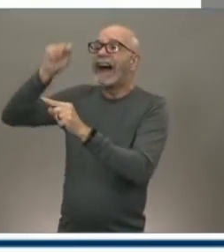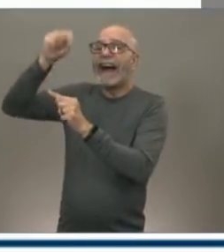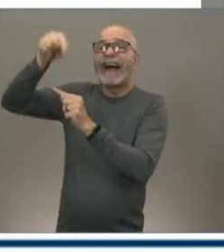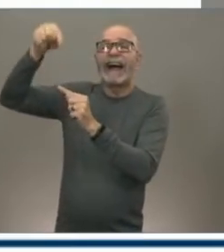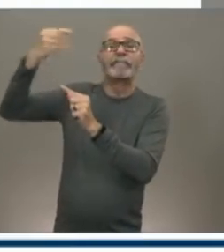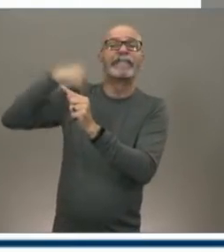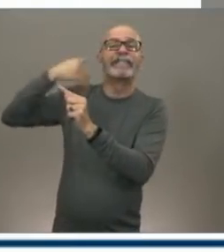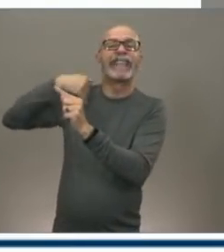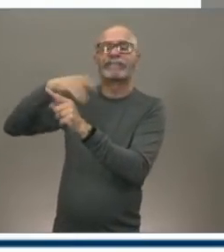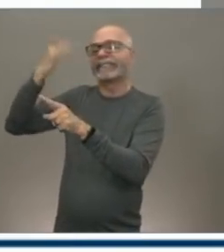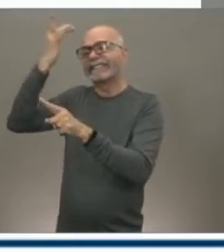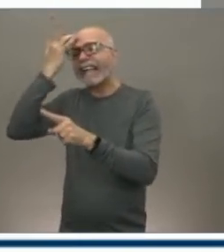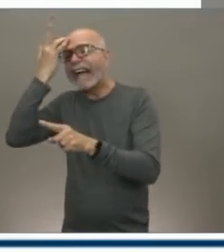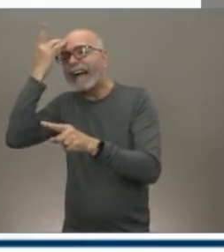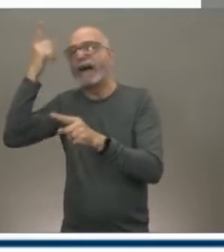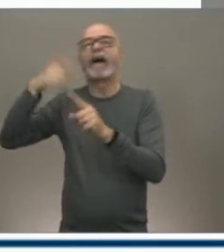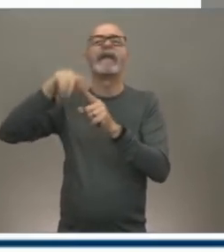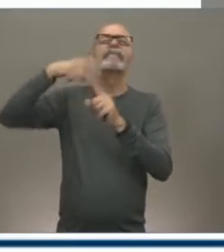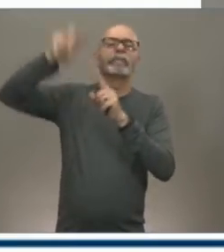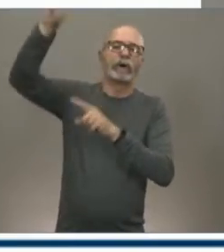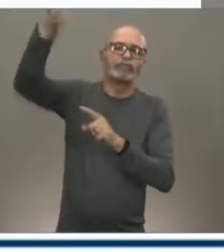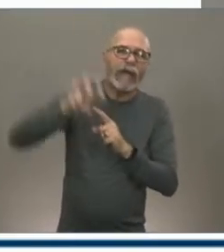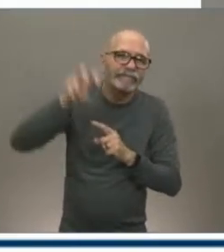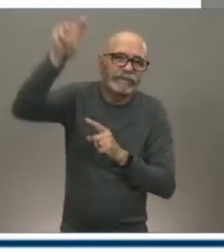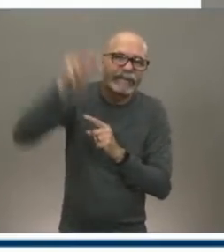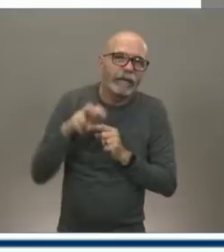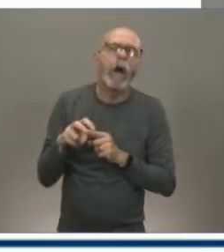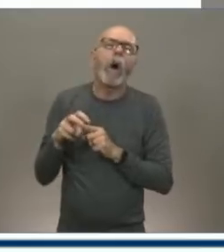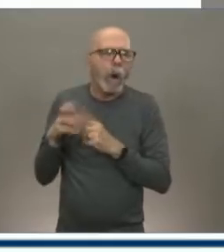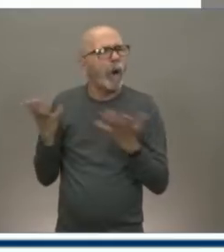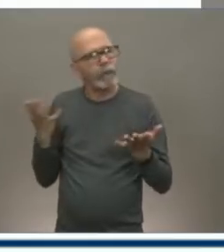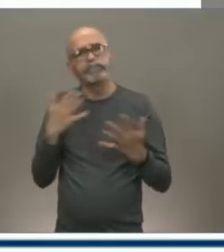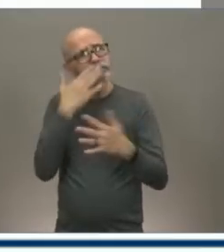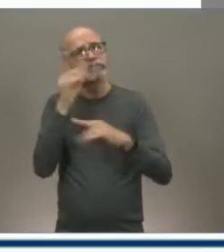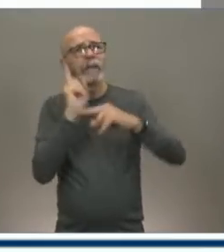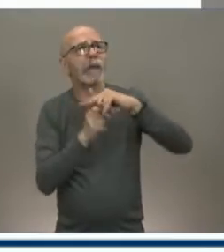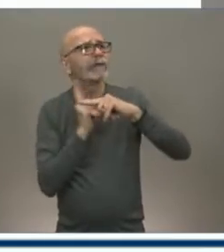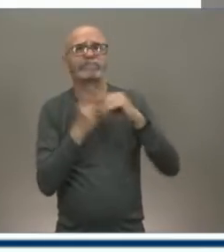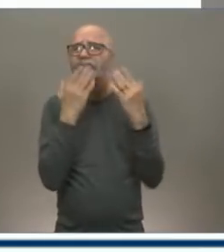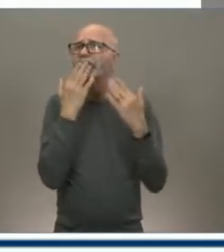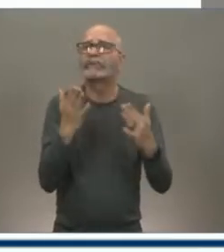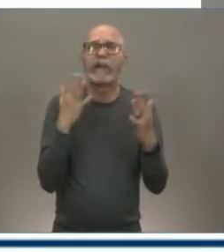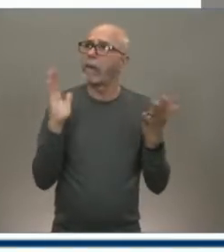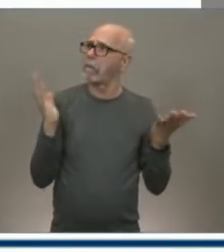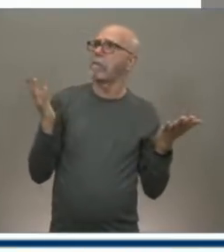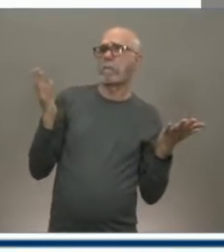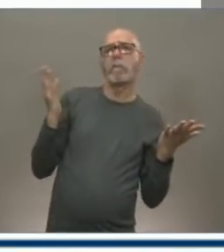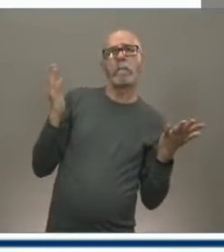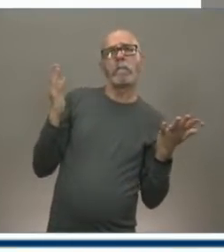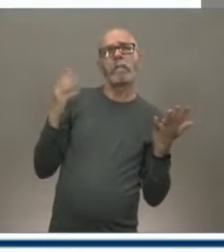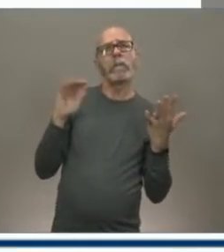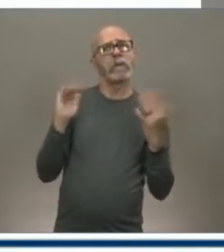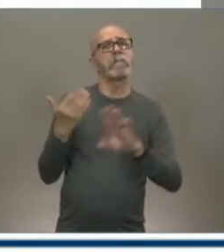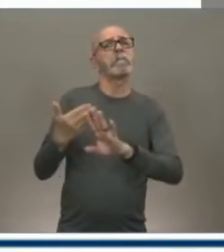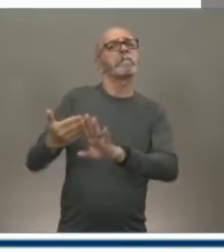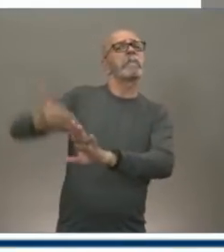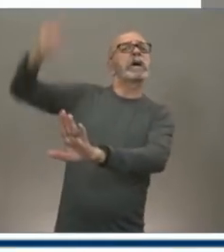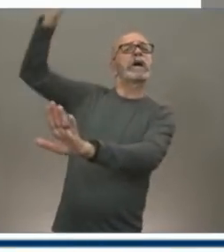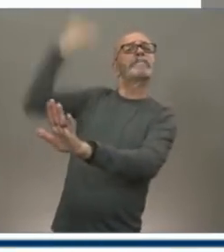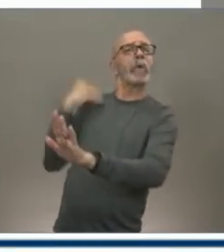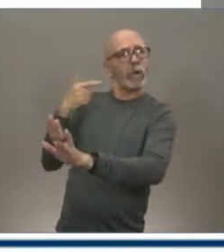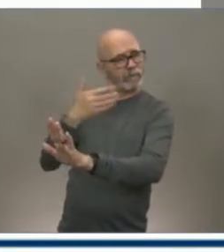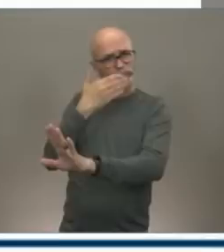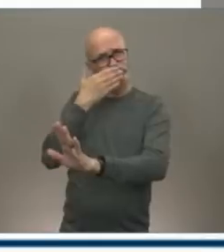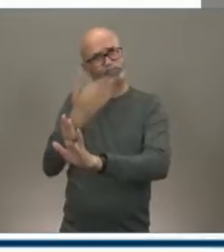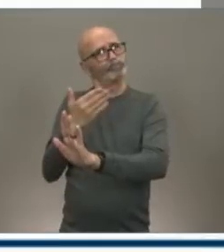outside Atlantic Canada, which is a good sign. It's getting back to more of the pattern that we saw before the beginning